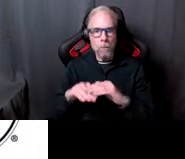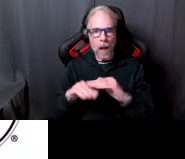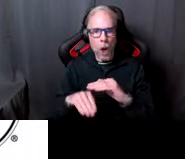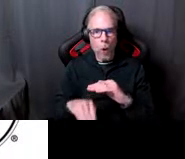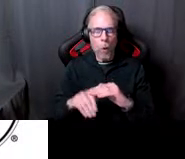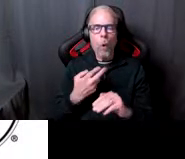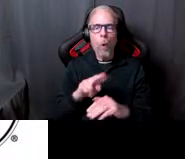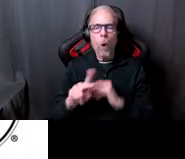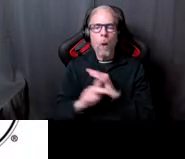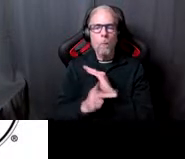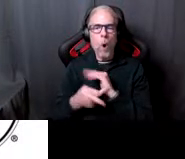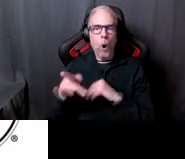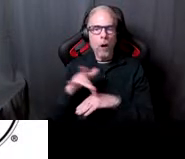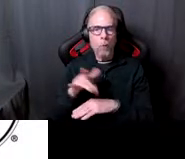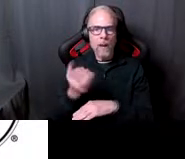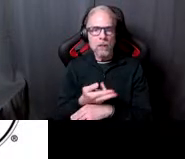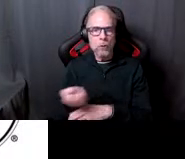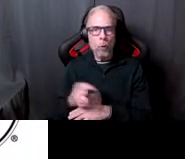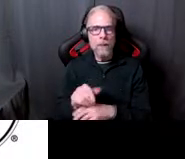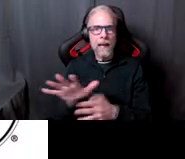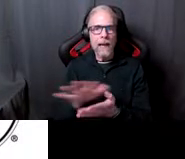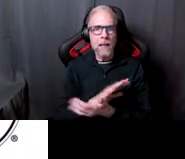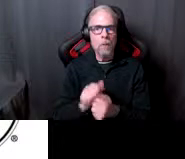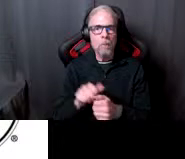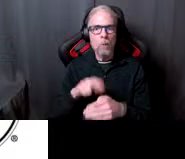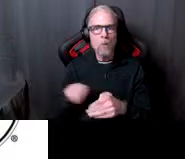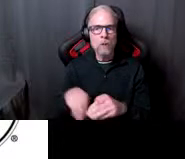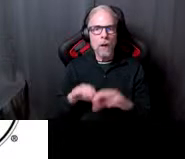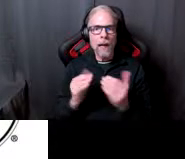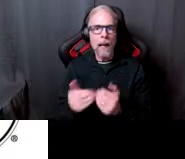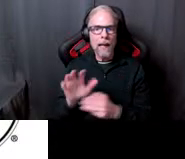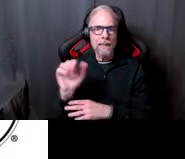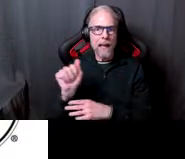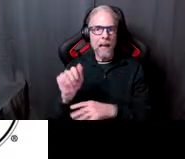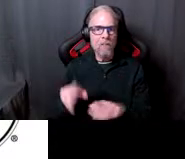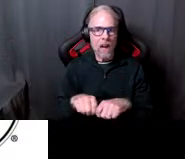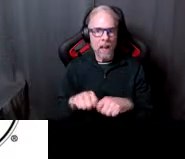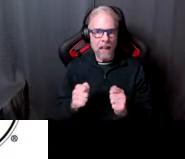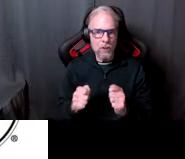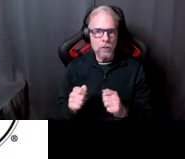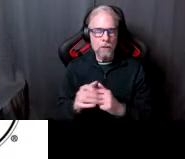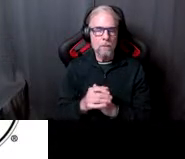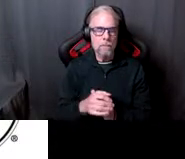or park resources are damaged, resulting in a Class A violation.